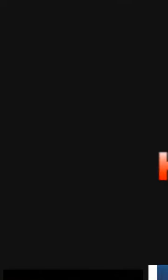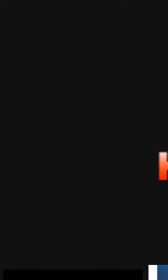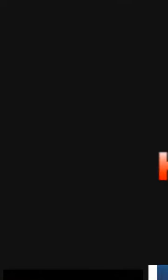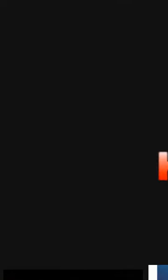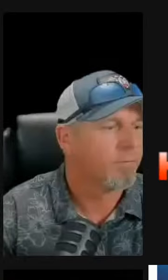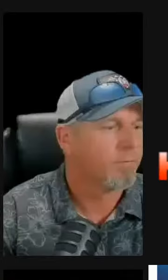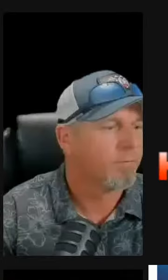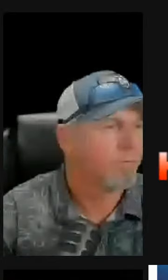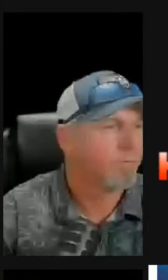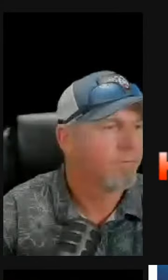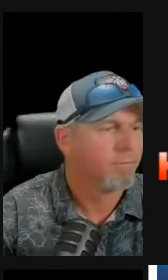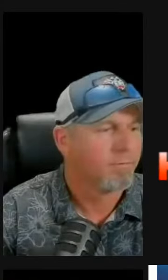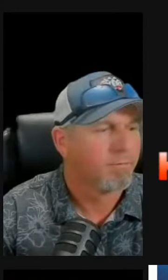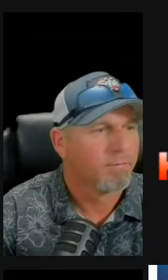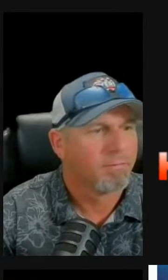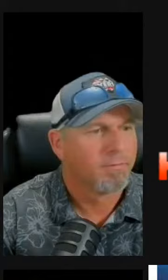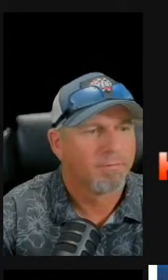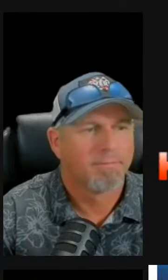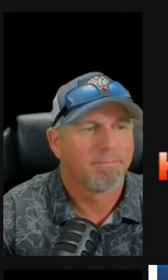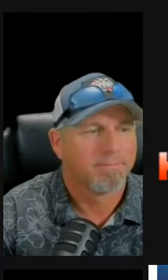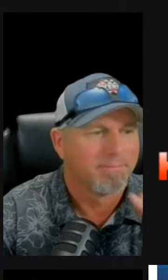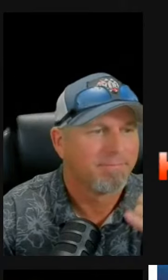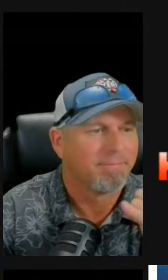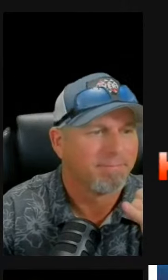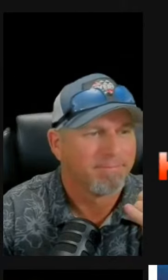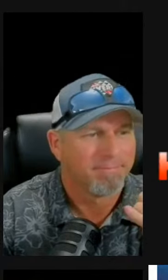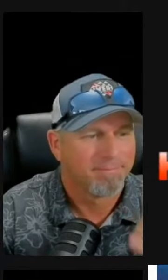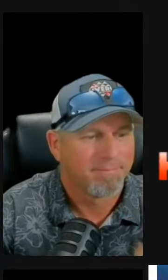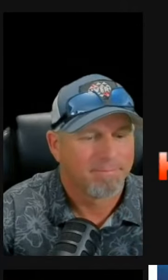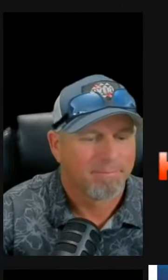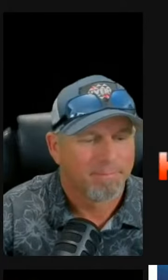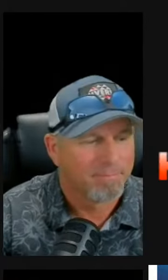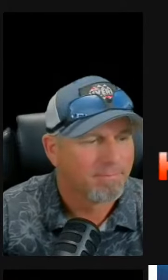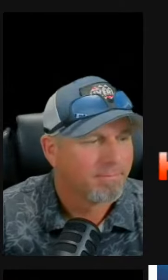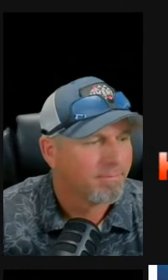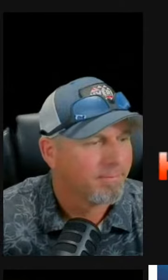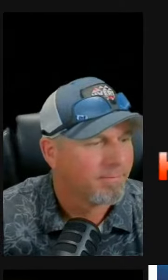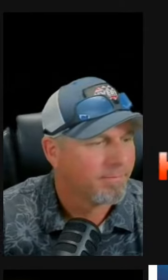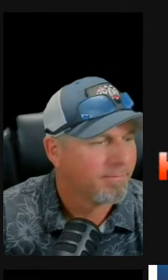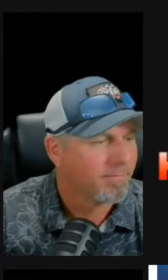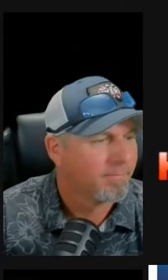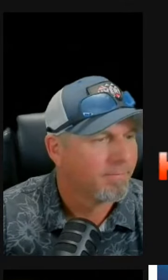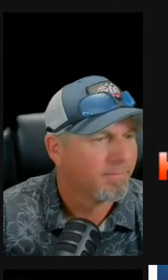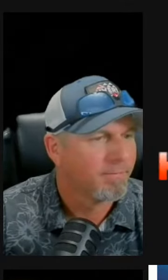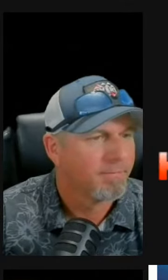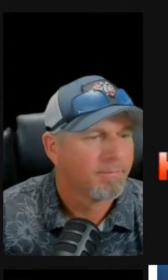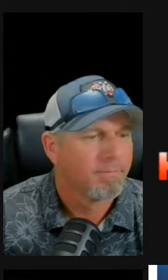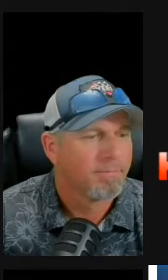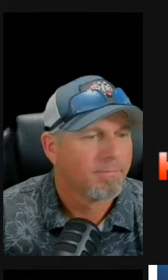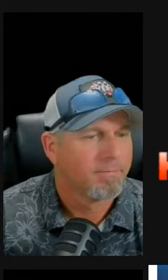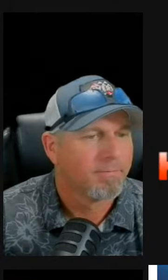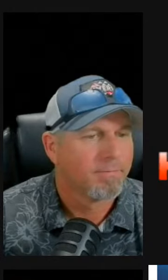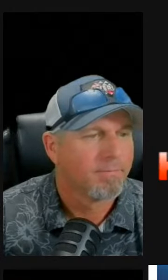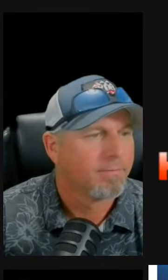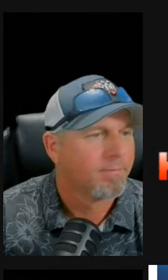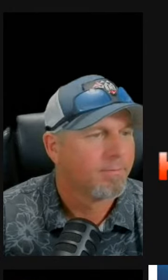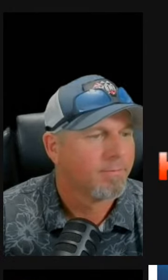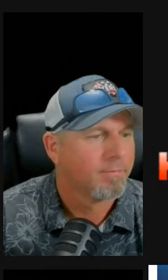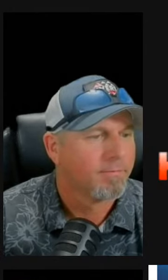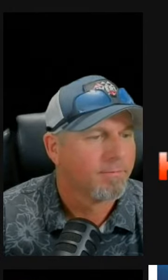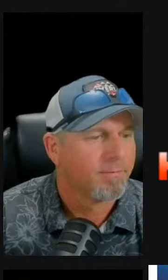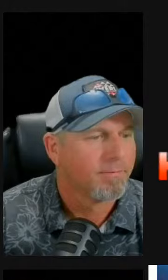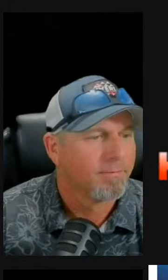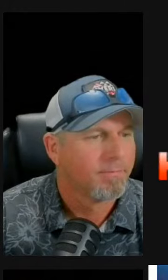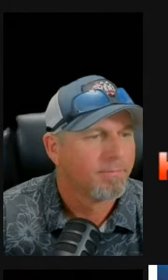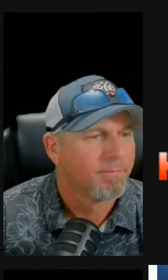Let's say mahalo to all of our viewers who are watching us either live or on replay here. If you've made it to past the 2-hour mark here, we